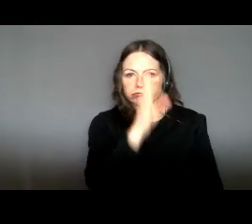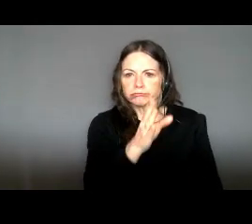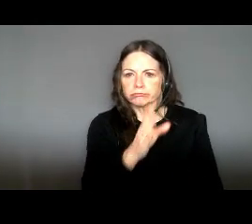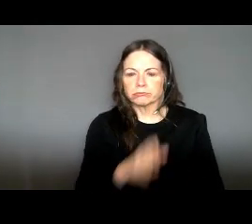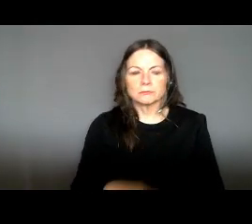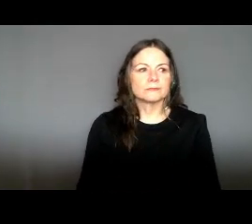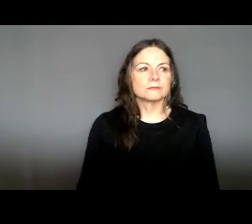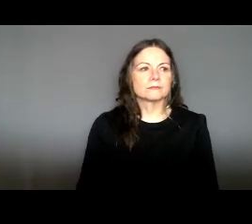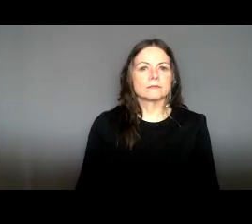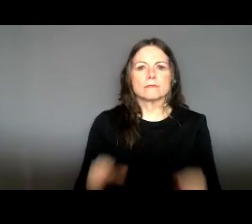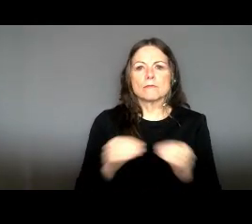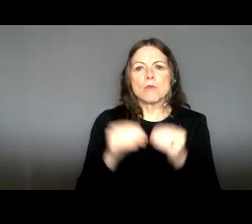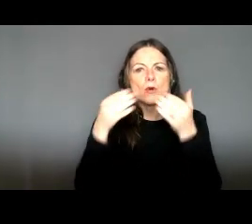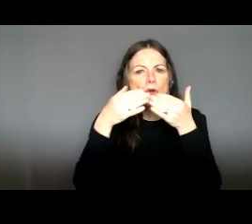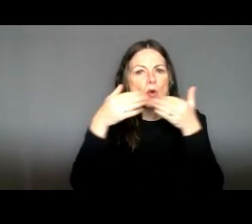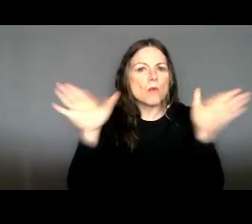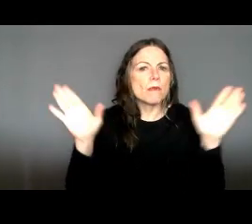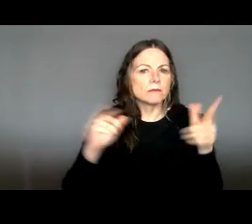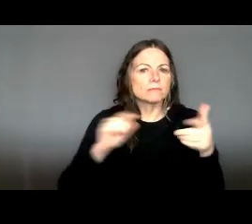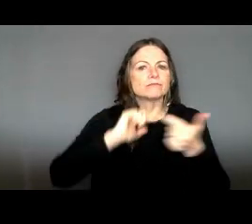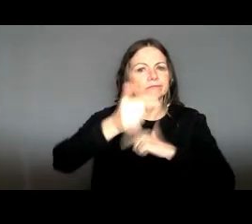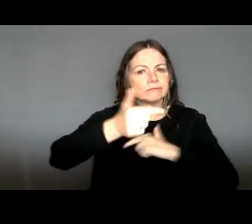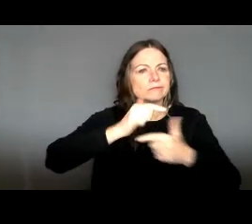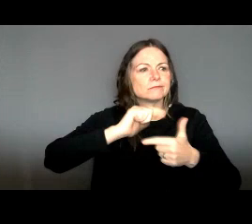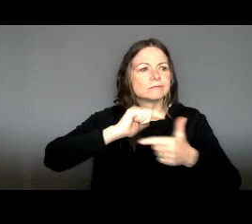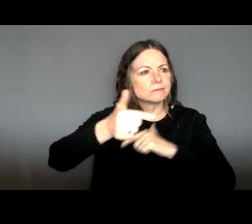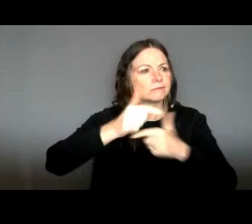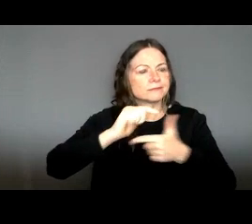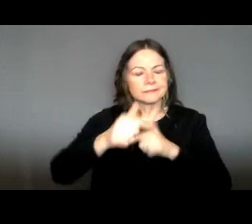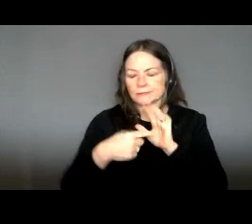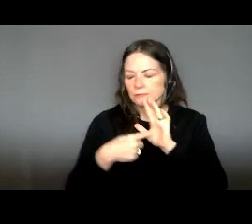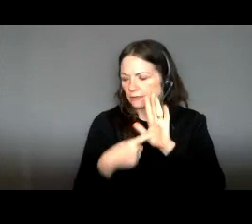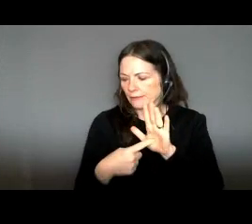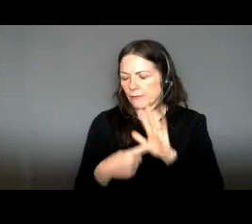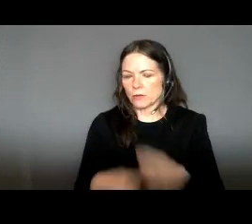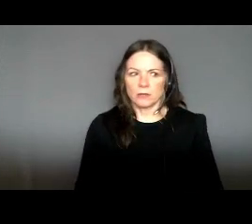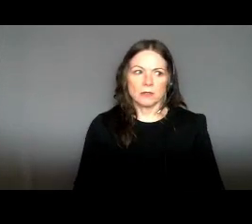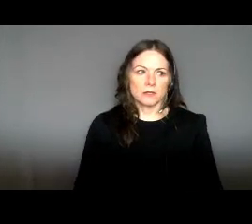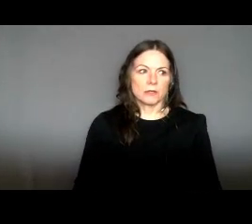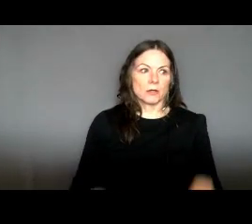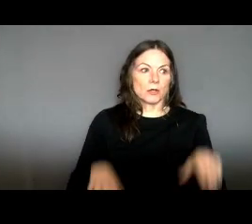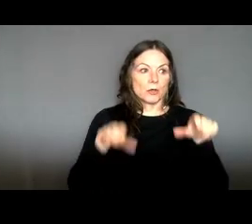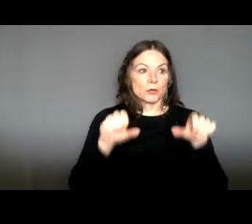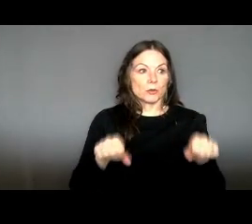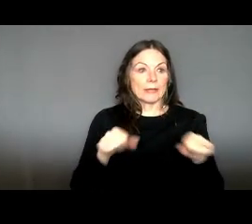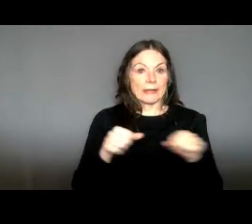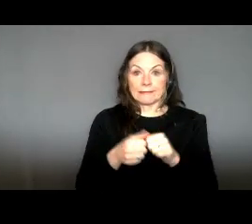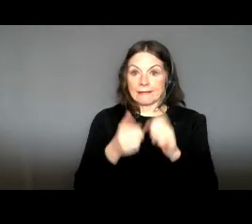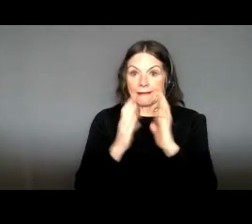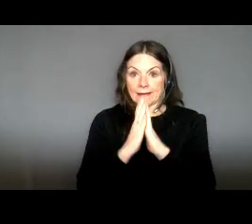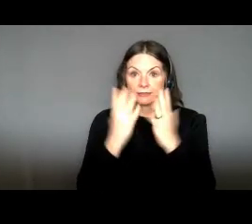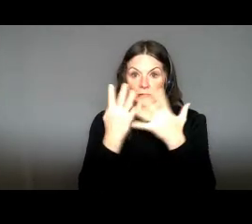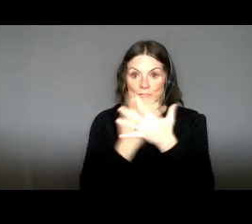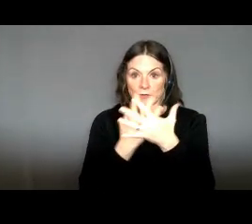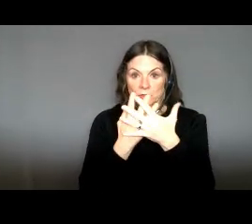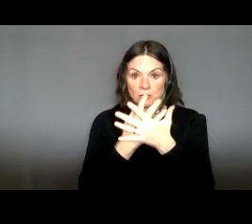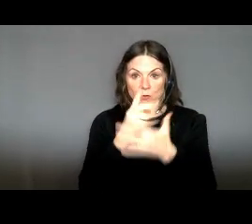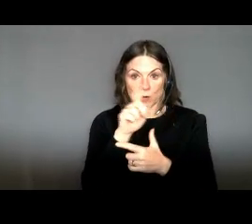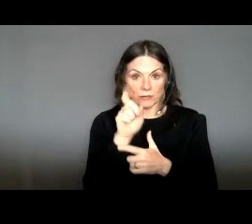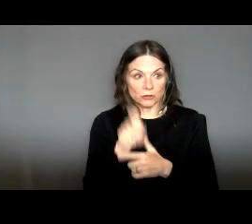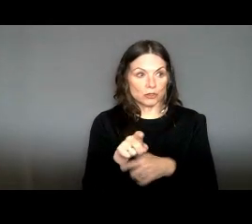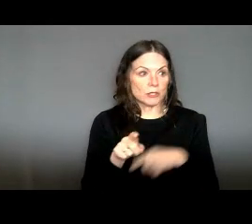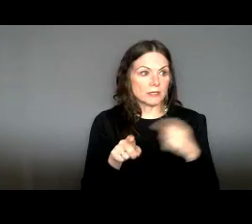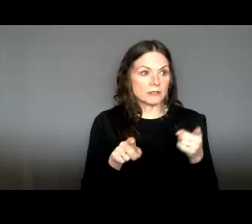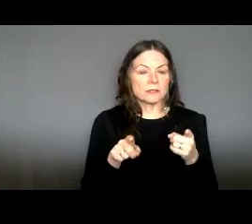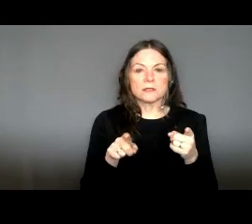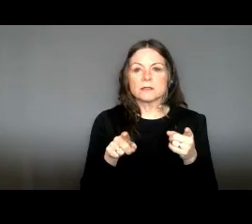have more open conversation. You can ask screening questions as part the broader